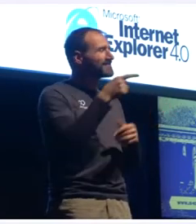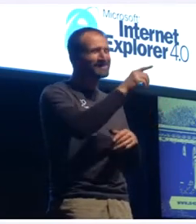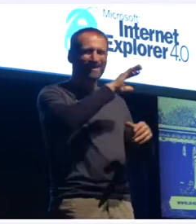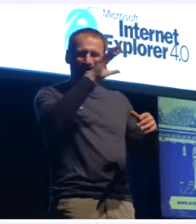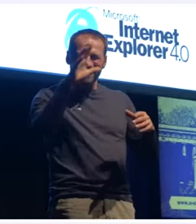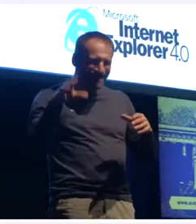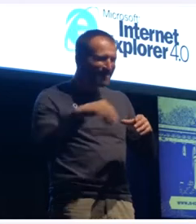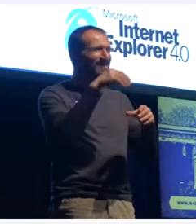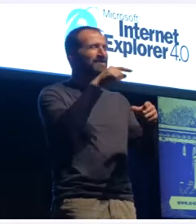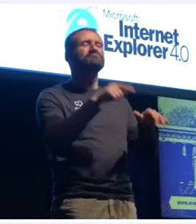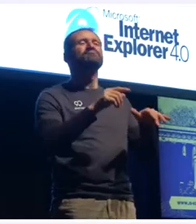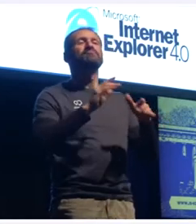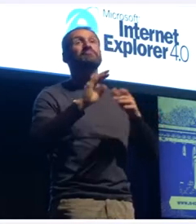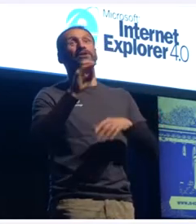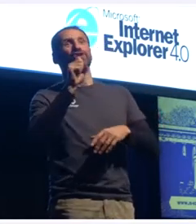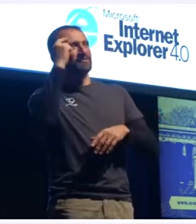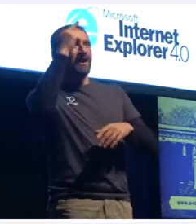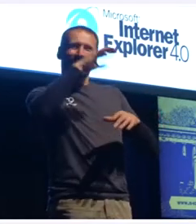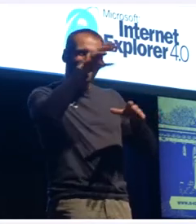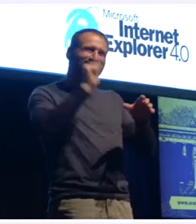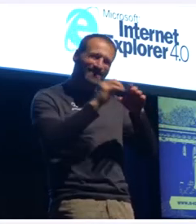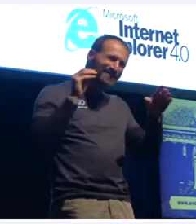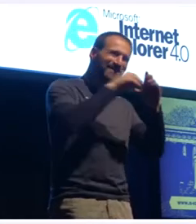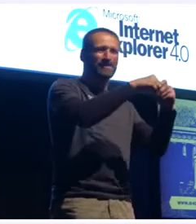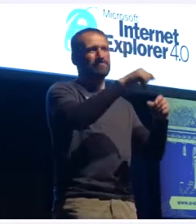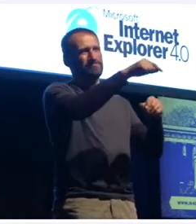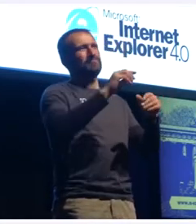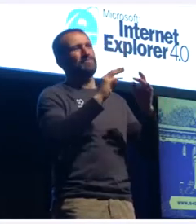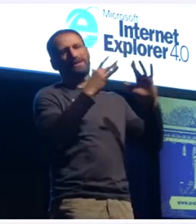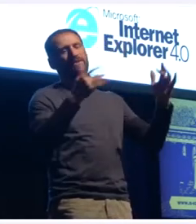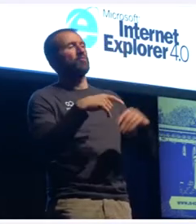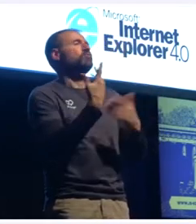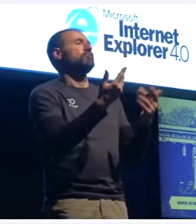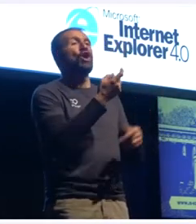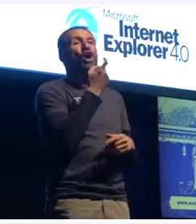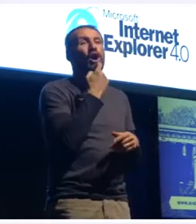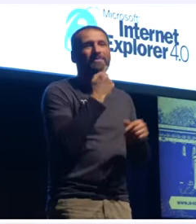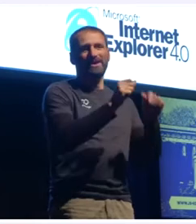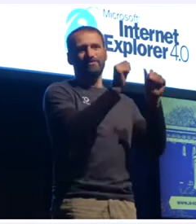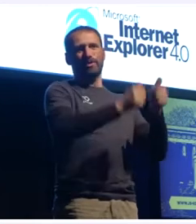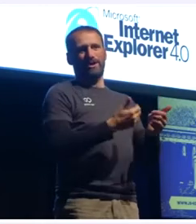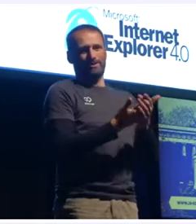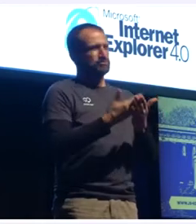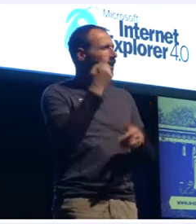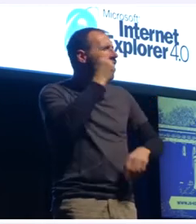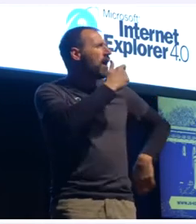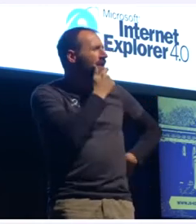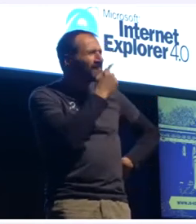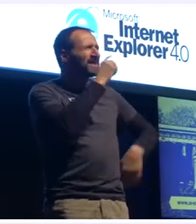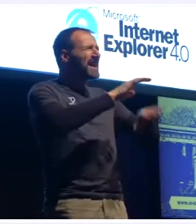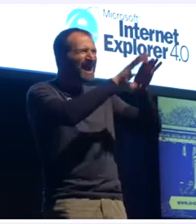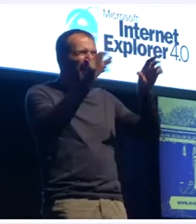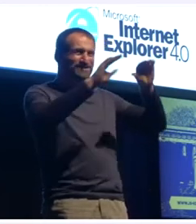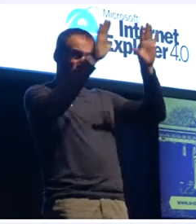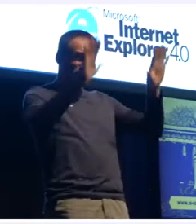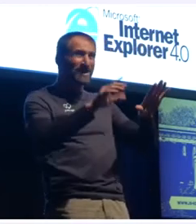the web. And they came up with some great ideas, like the document object model. Like, hey, what if everything on the page was an object, and you could access it